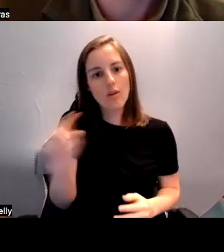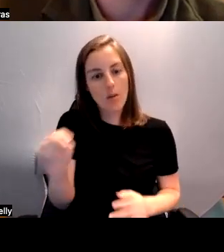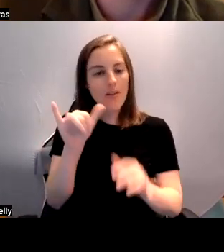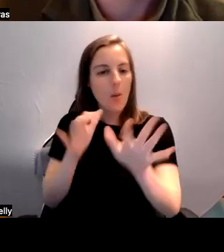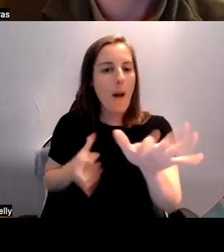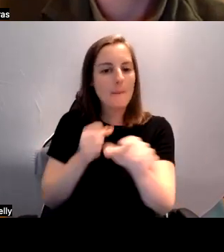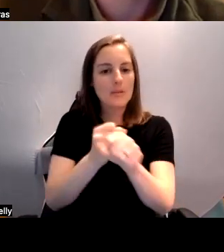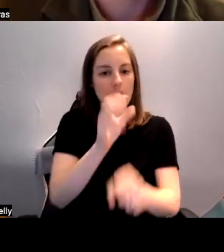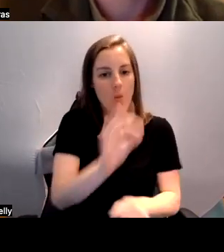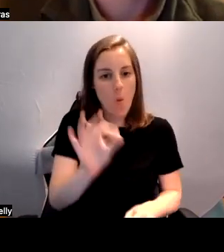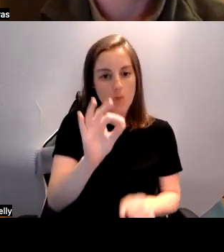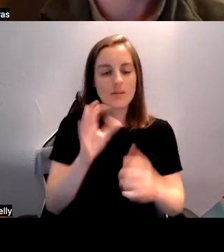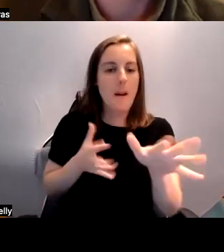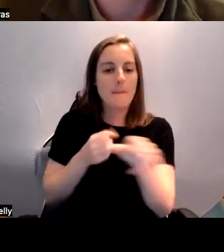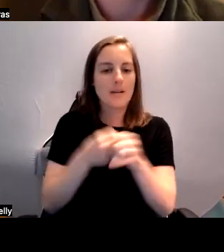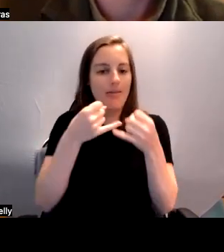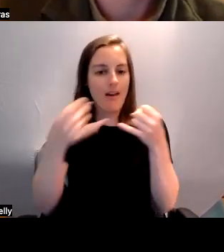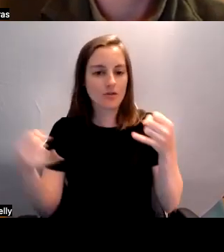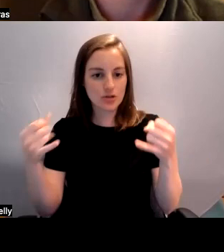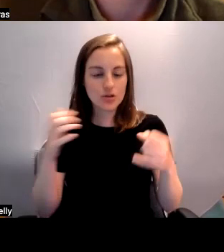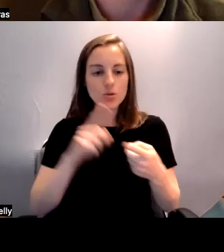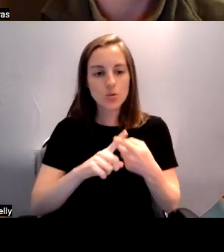and then updates the edges to come up